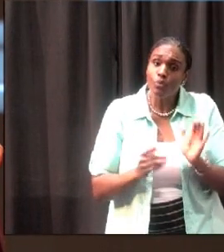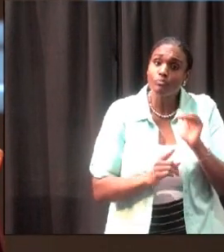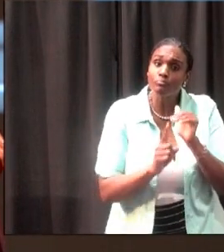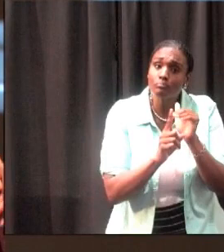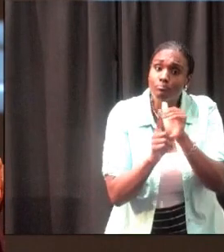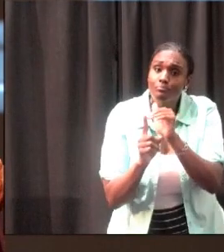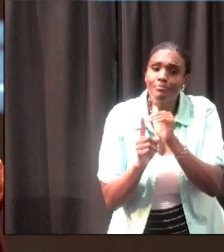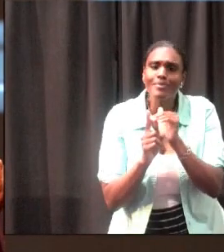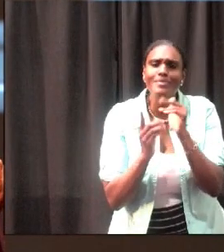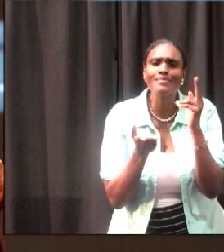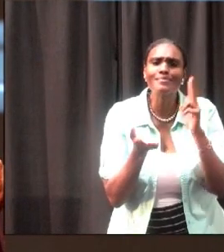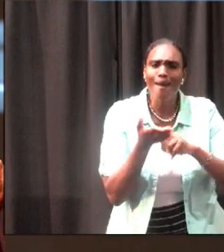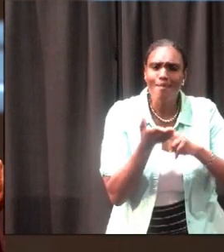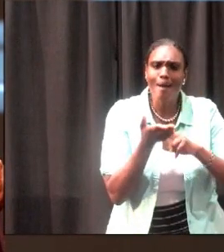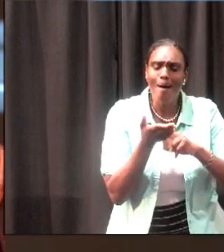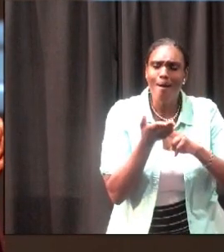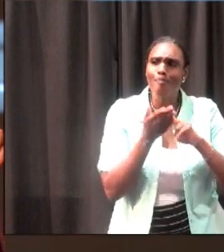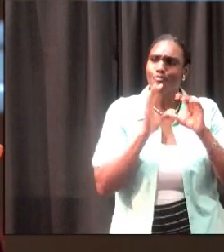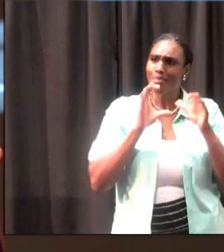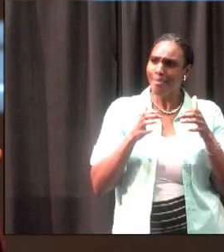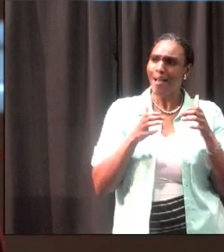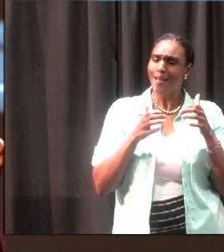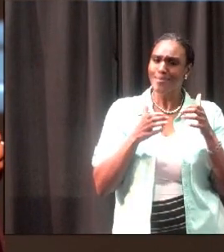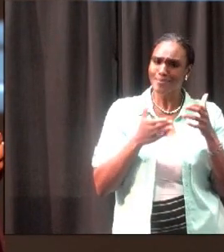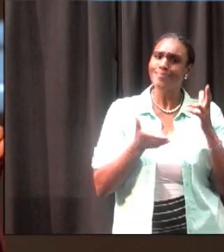you sign up for those classes.